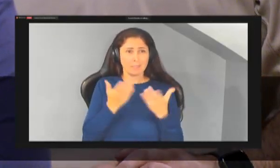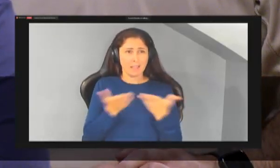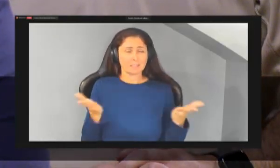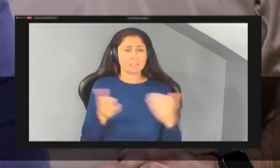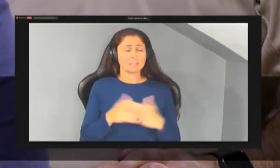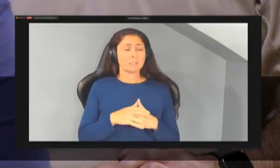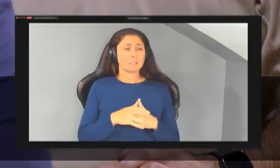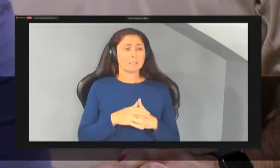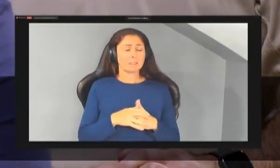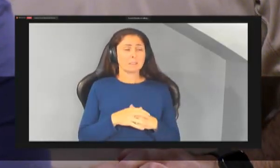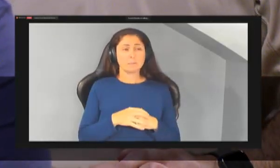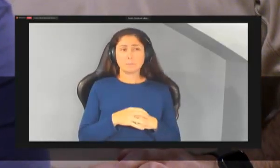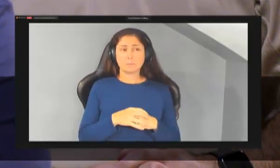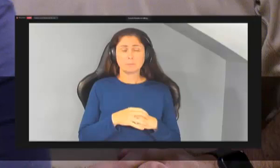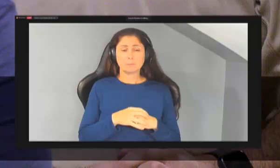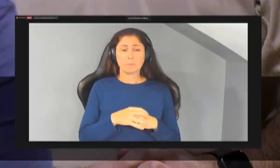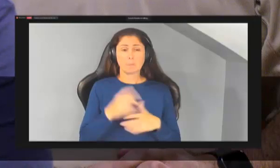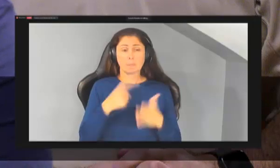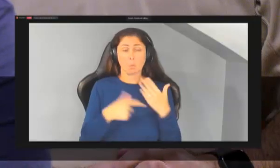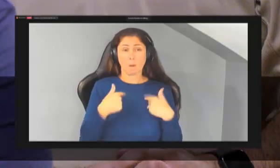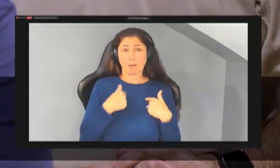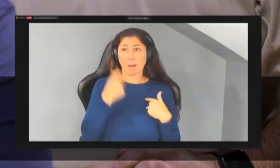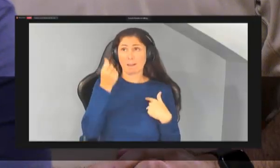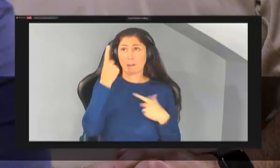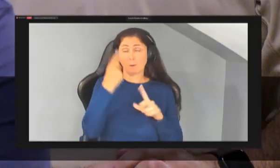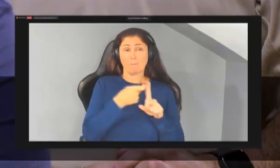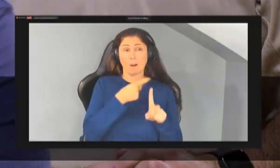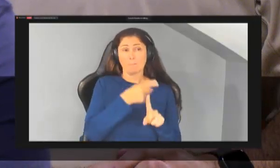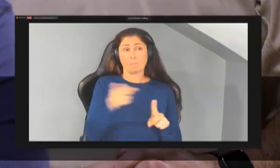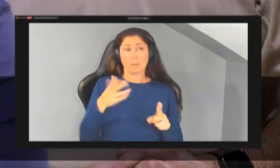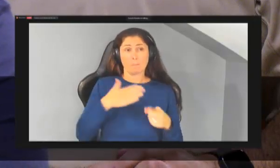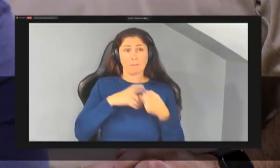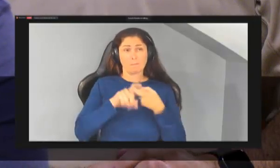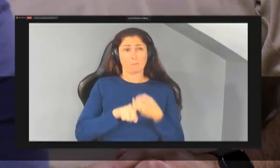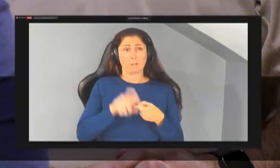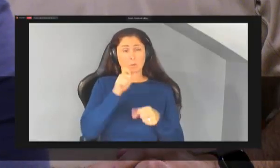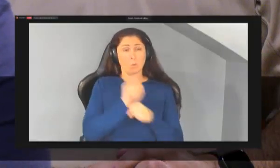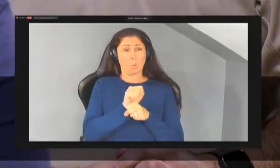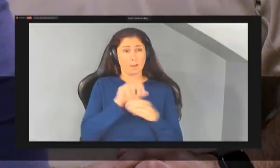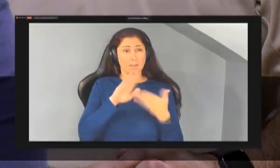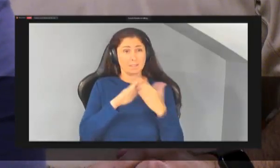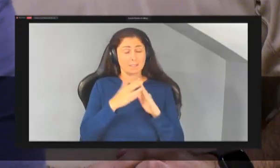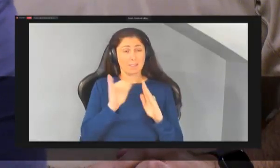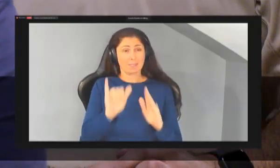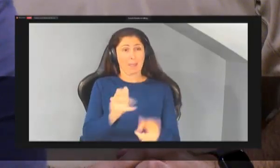And what I hear from a lot of my friends who work at the city is that maintenance